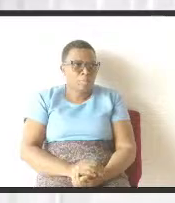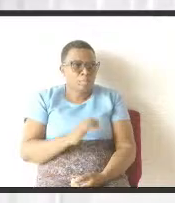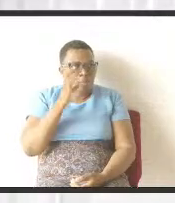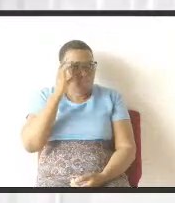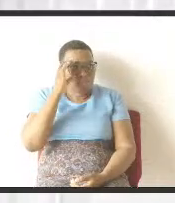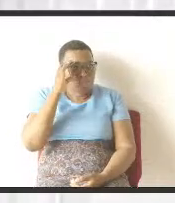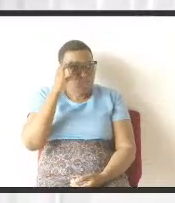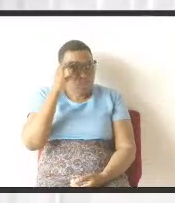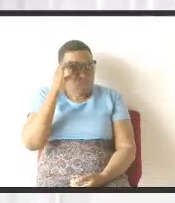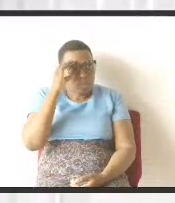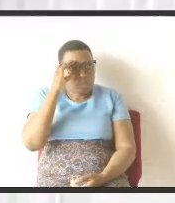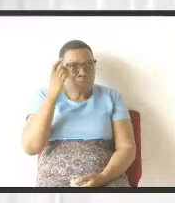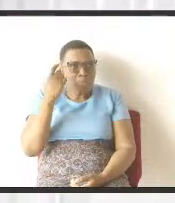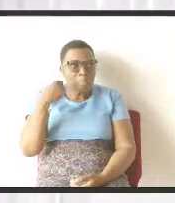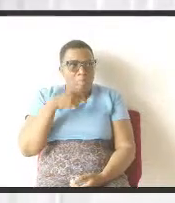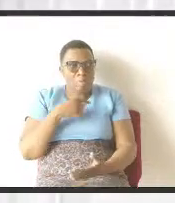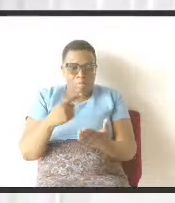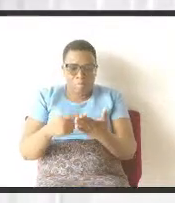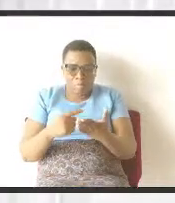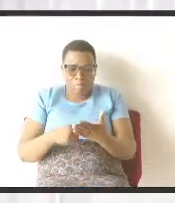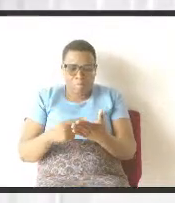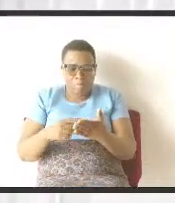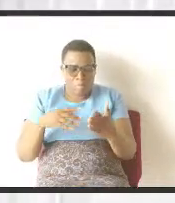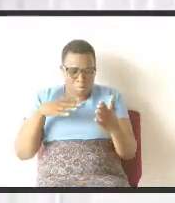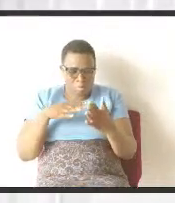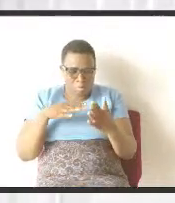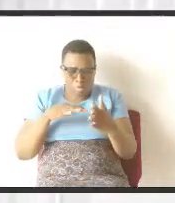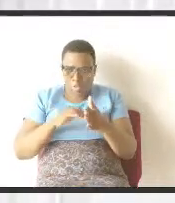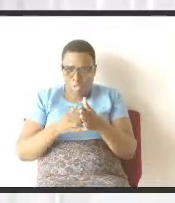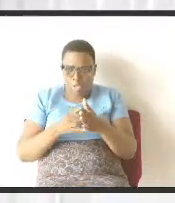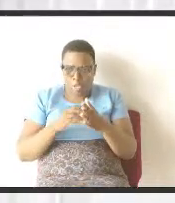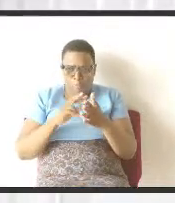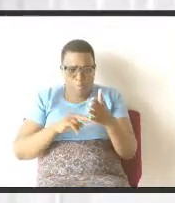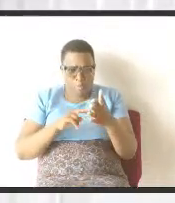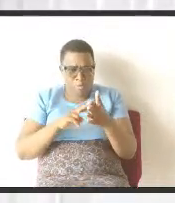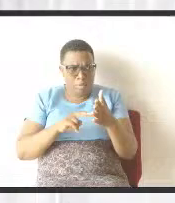Now, as we analyze these verses,